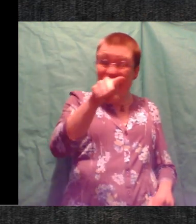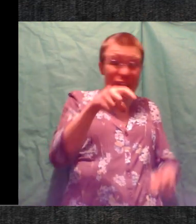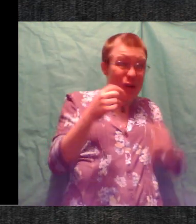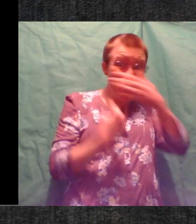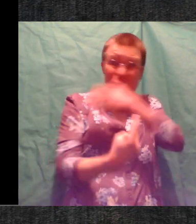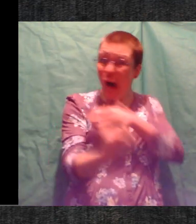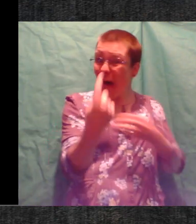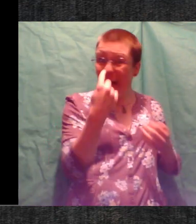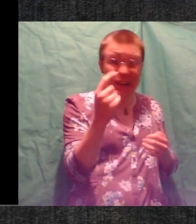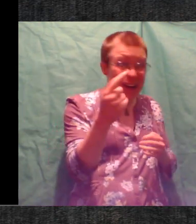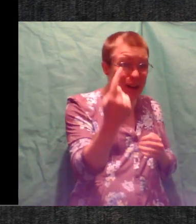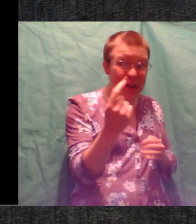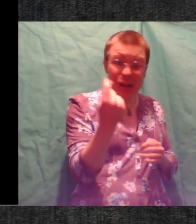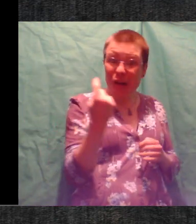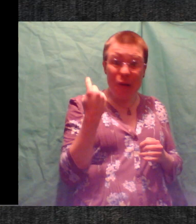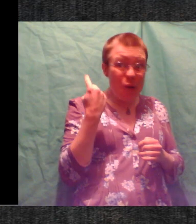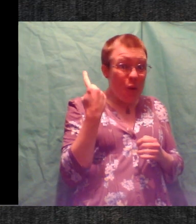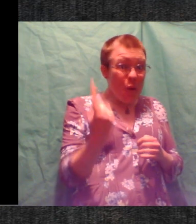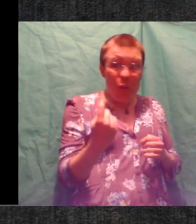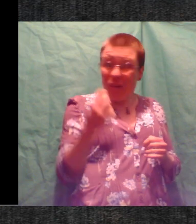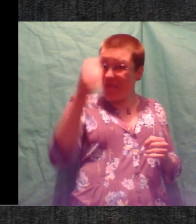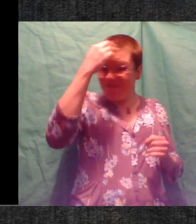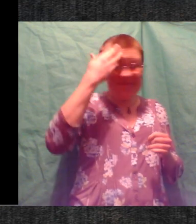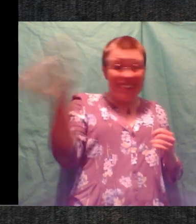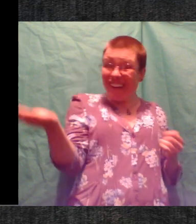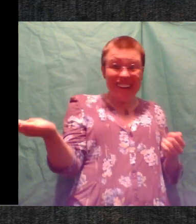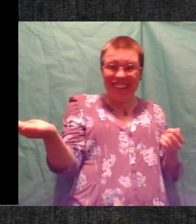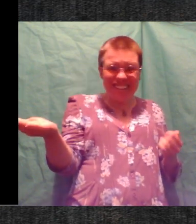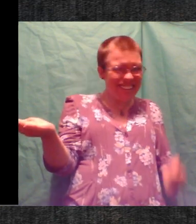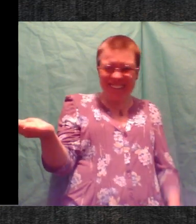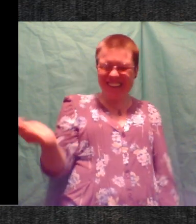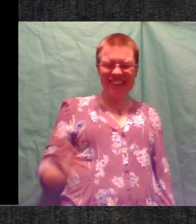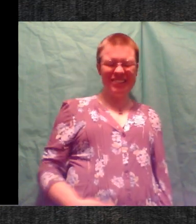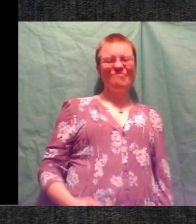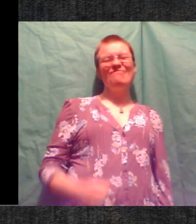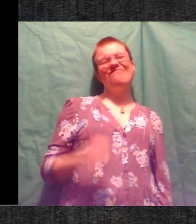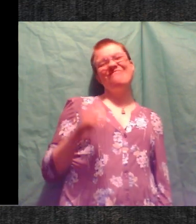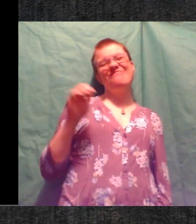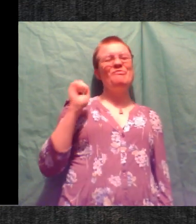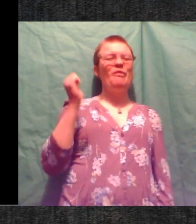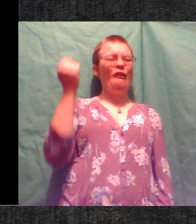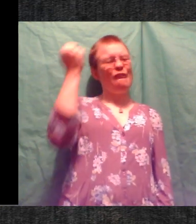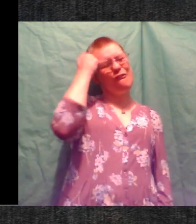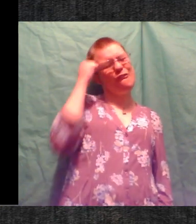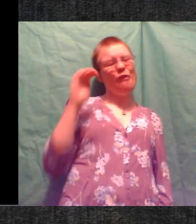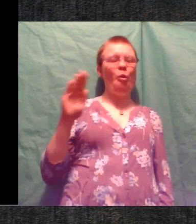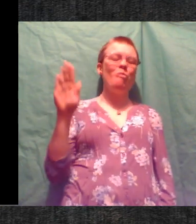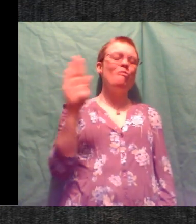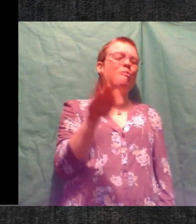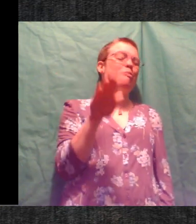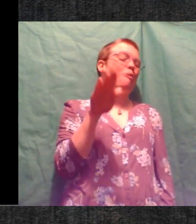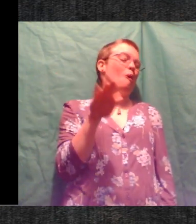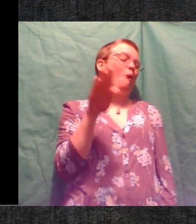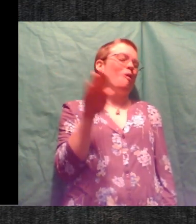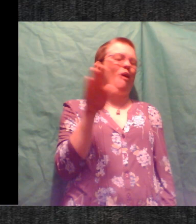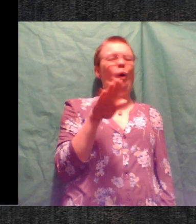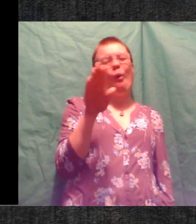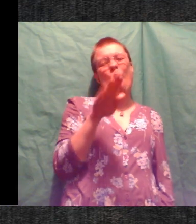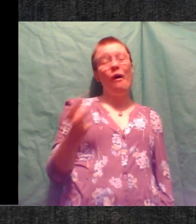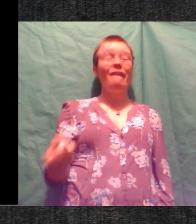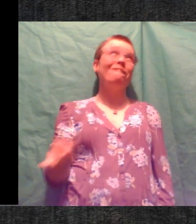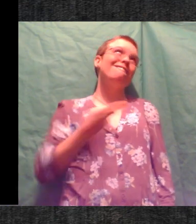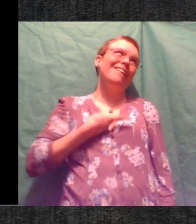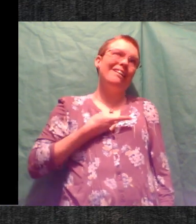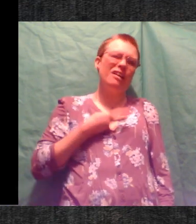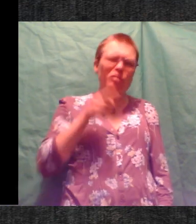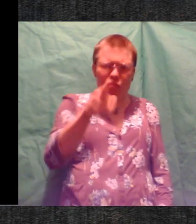Snake, you're the only one who doesn't know. Ah, poor fool. Who are you anyway?